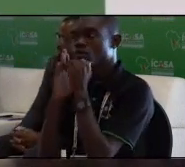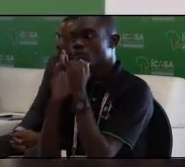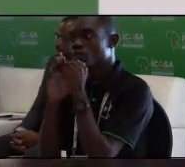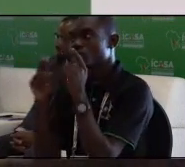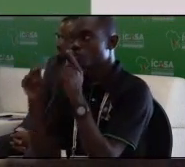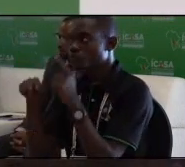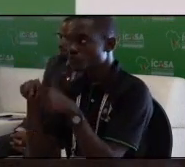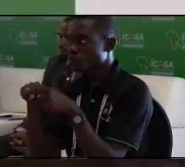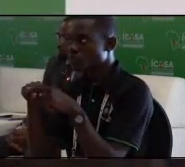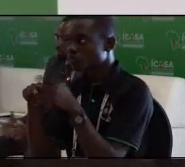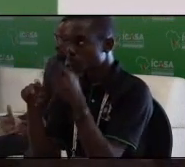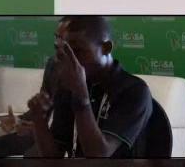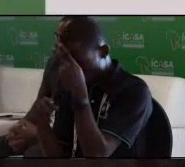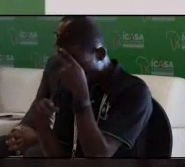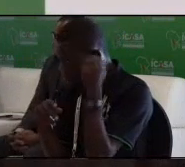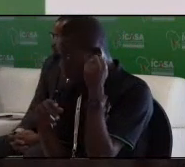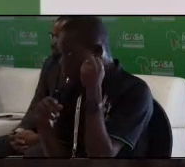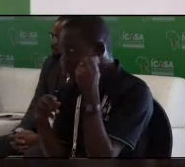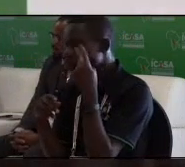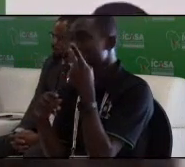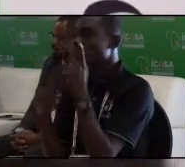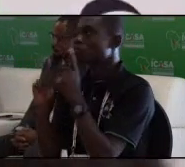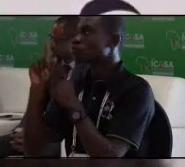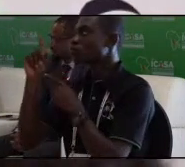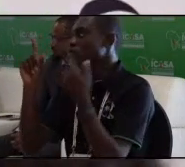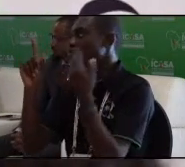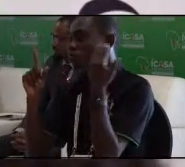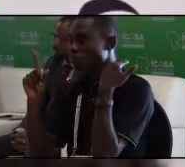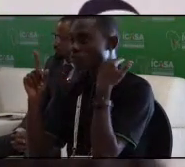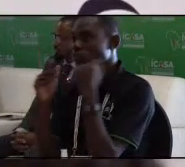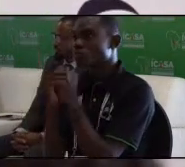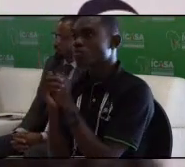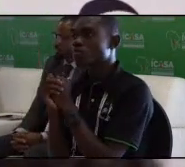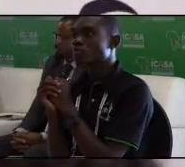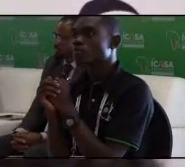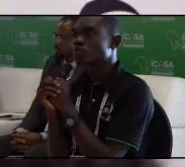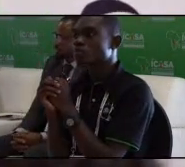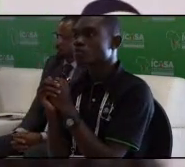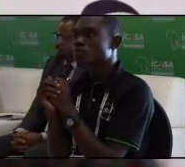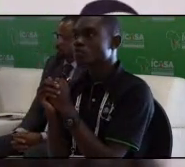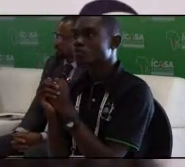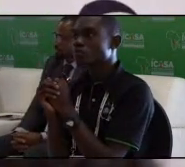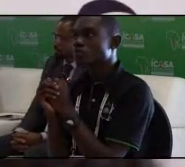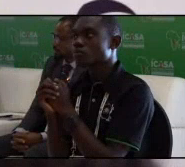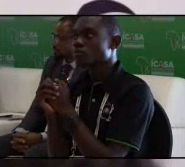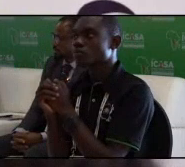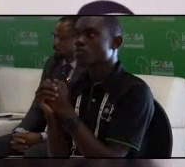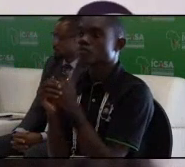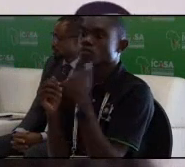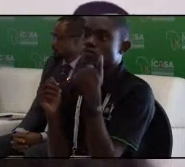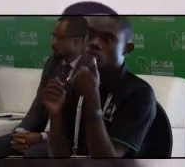HIV self-testing in Nigeria. Over the past 2 years, we have had, for FHI 360 in the Global Fund projects, we have had